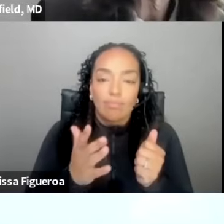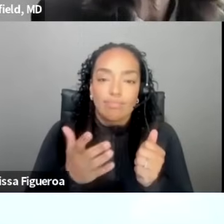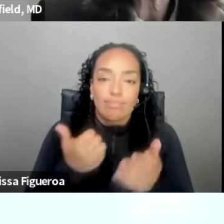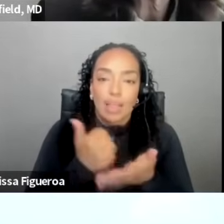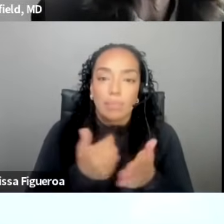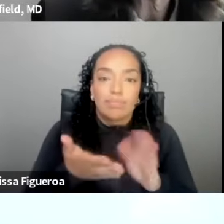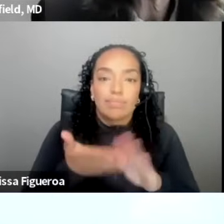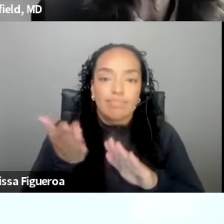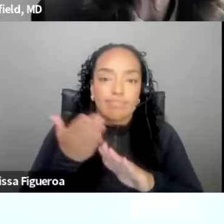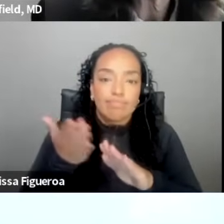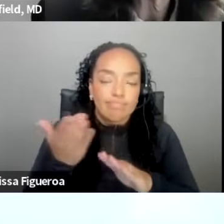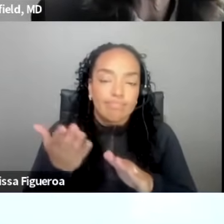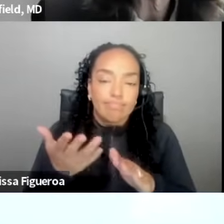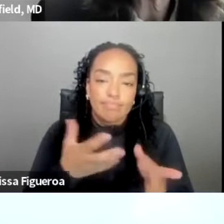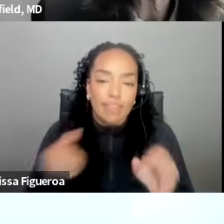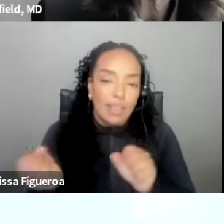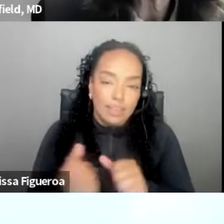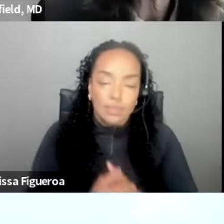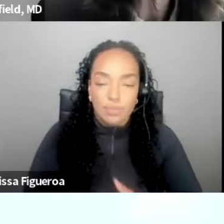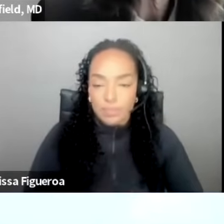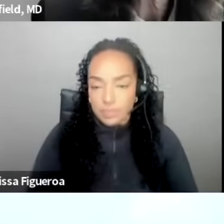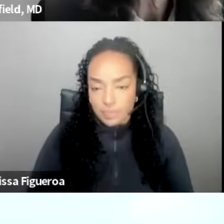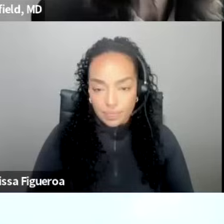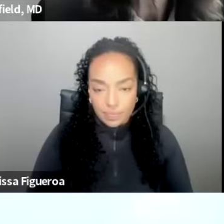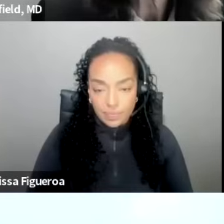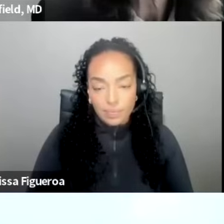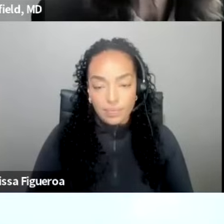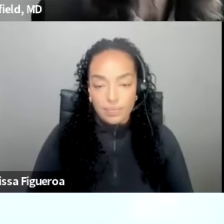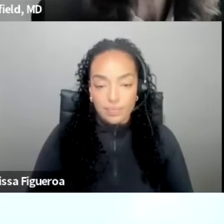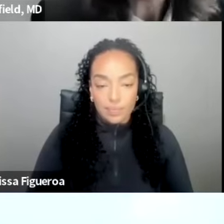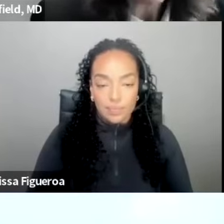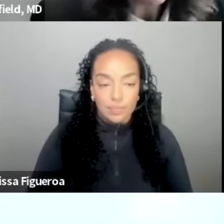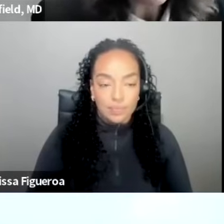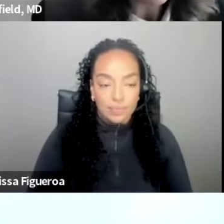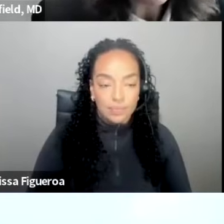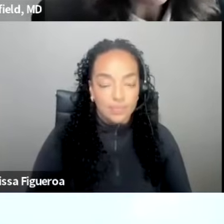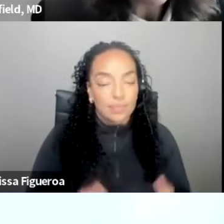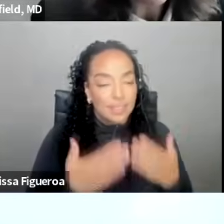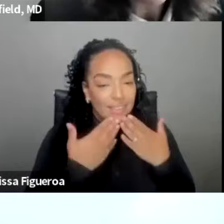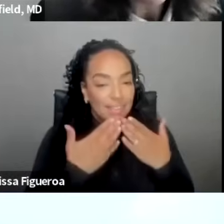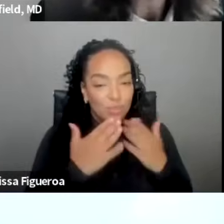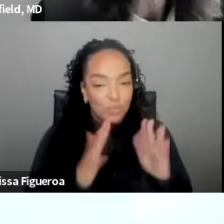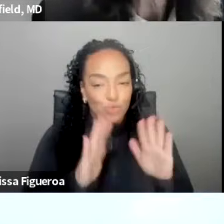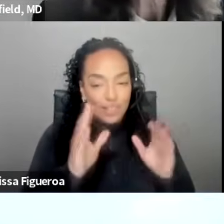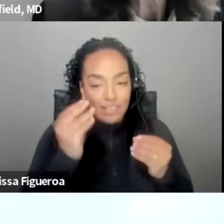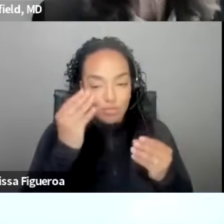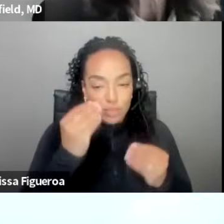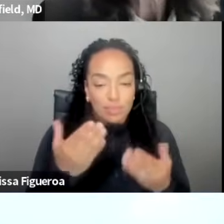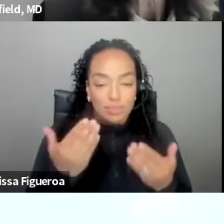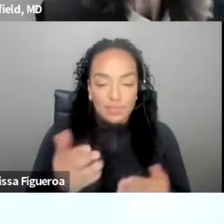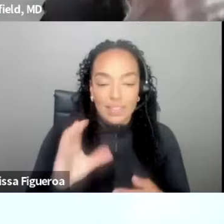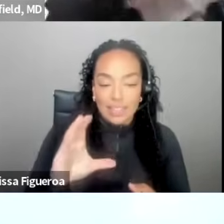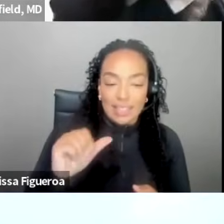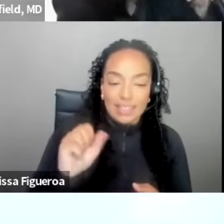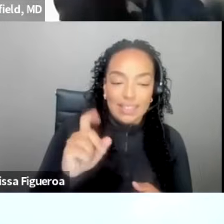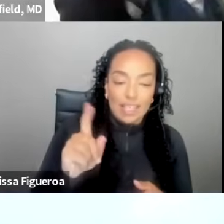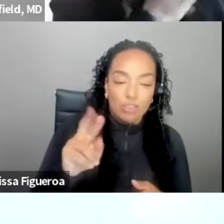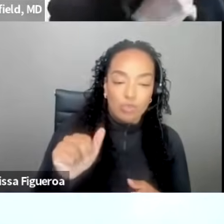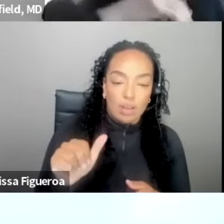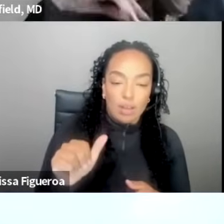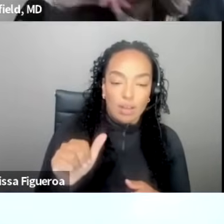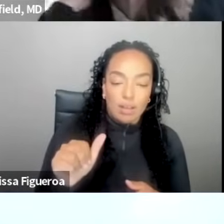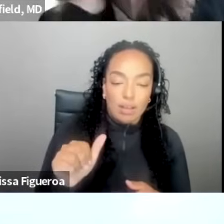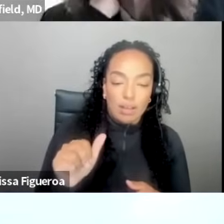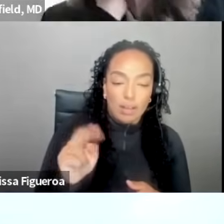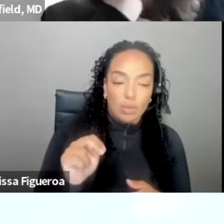of vaccines. Thanks. All right. That's great information. Thank you. Dr. Cassandra, North Carolina. Great. Well,